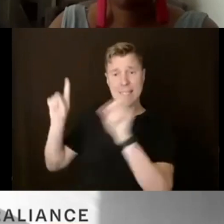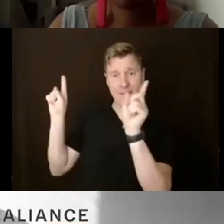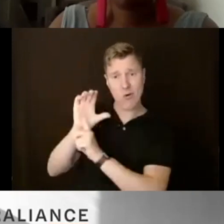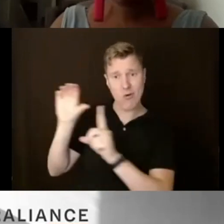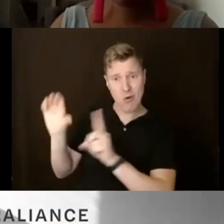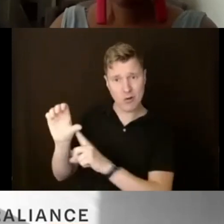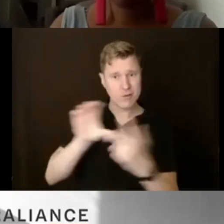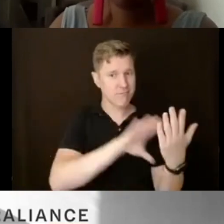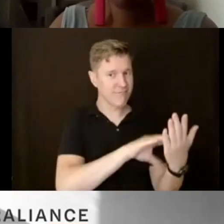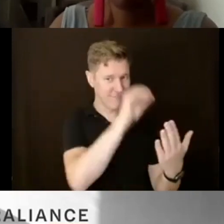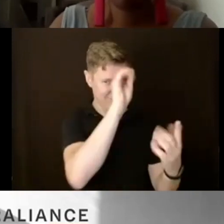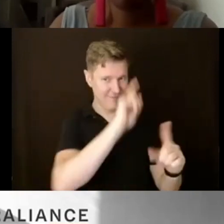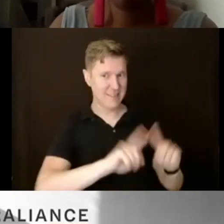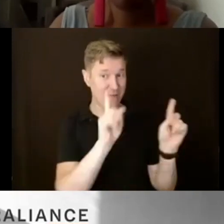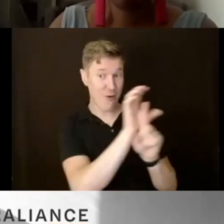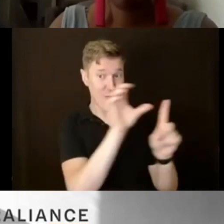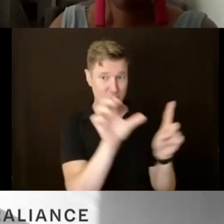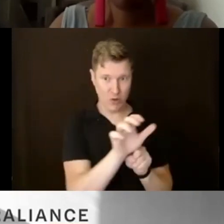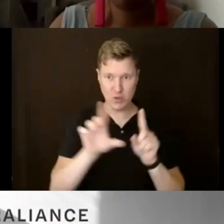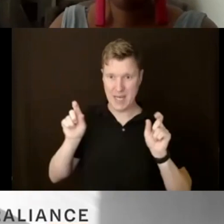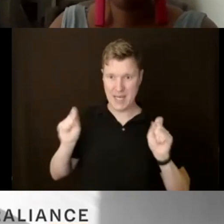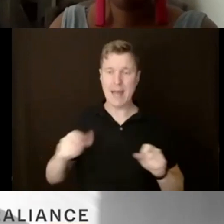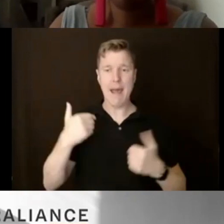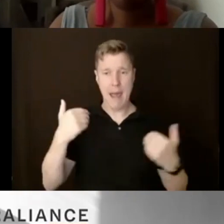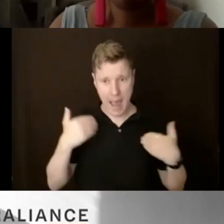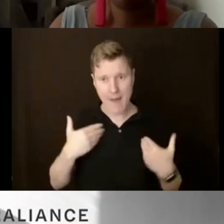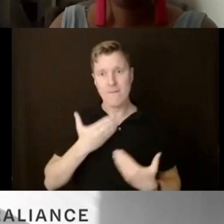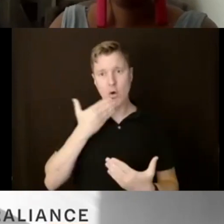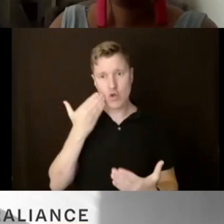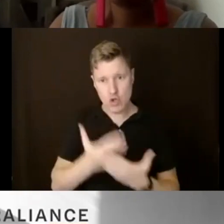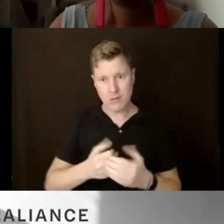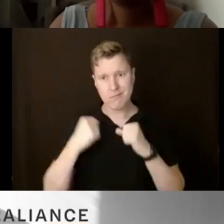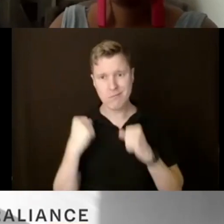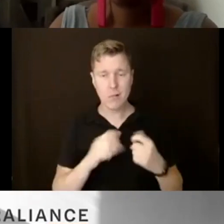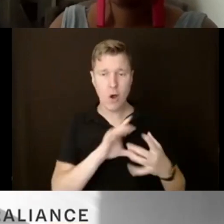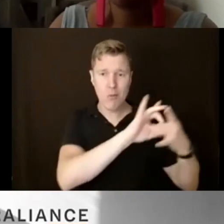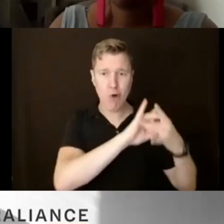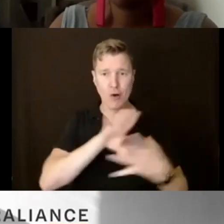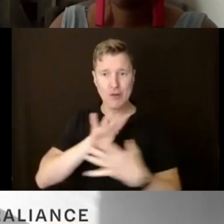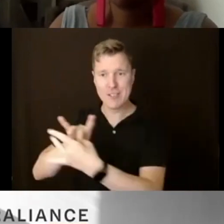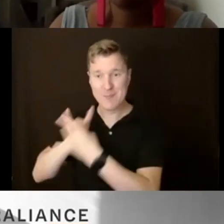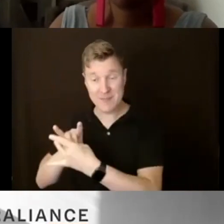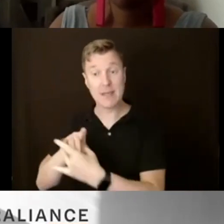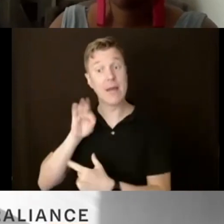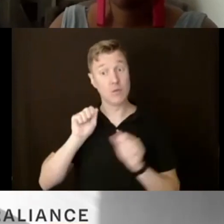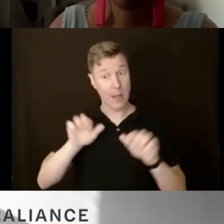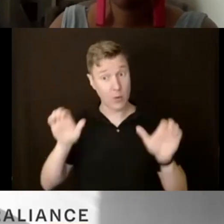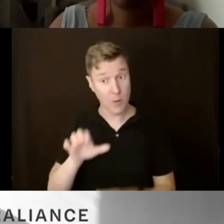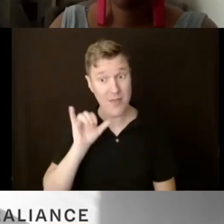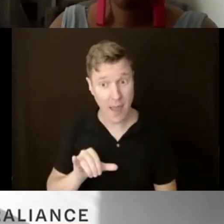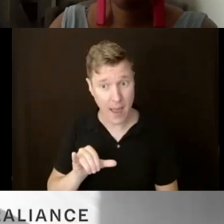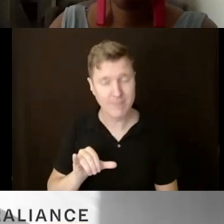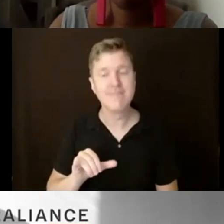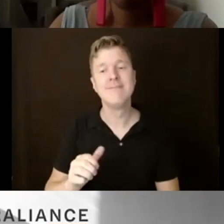enough so that we can have meaningful partnerships, so that we, because if we can do that, then we can